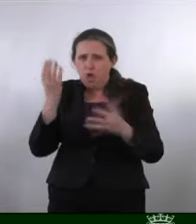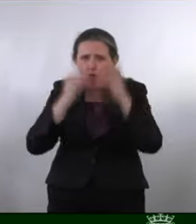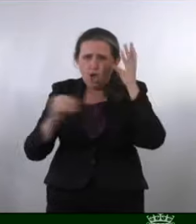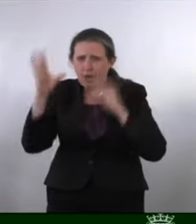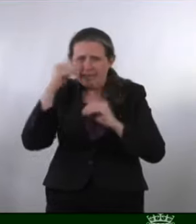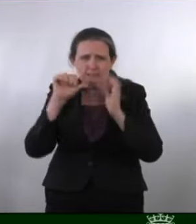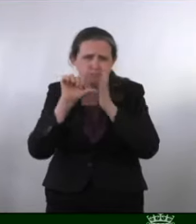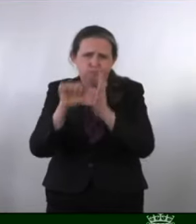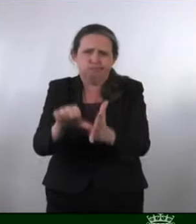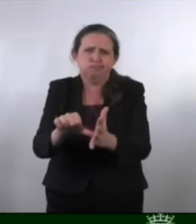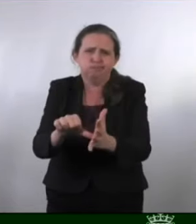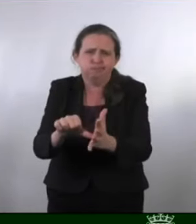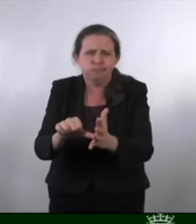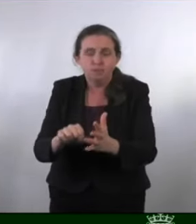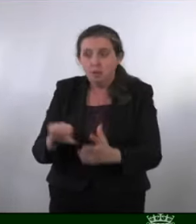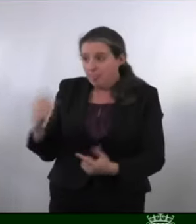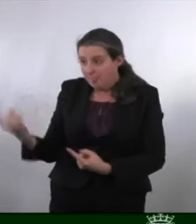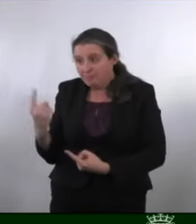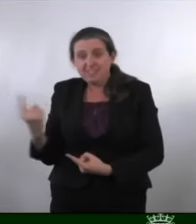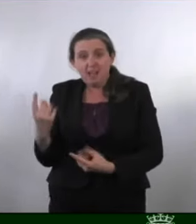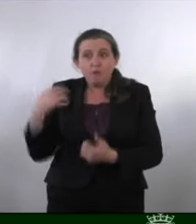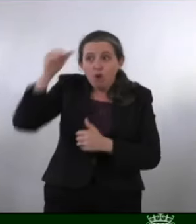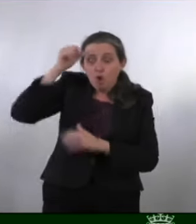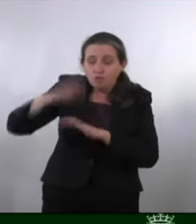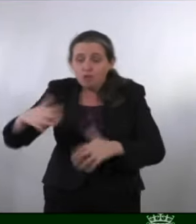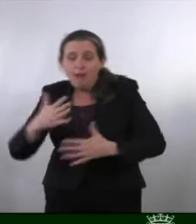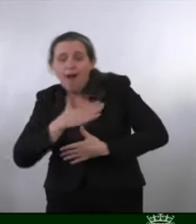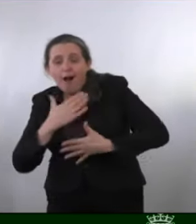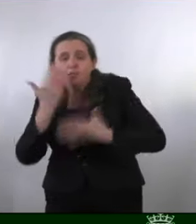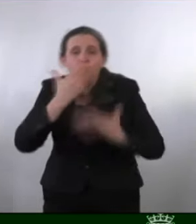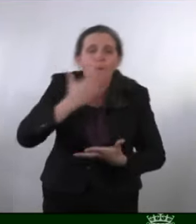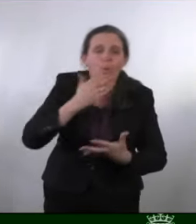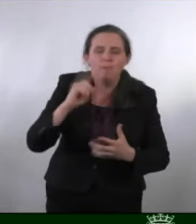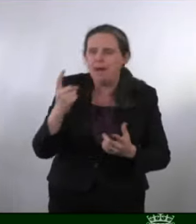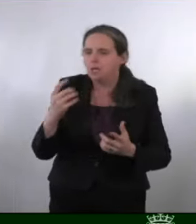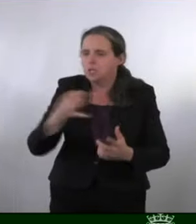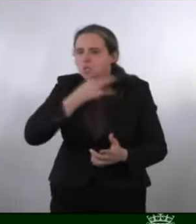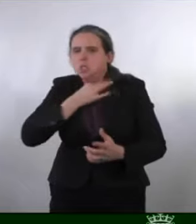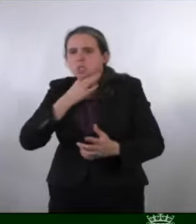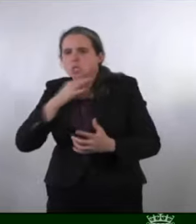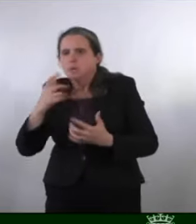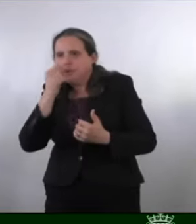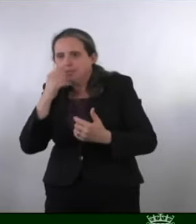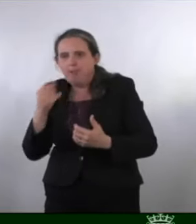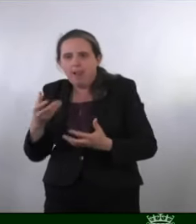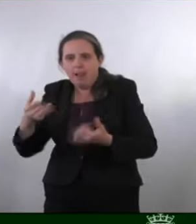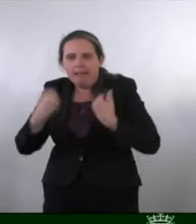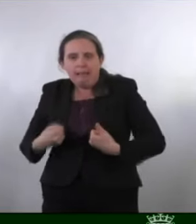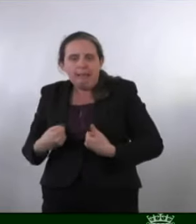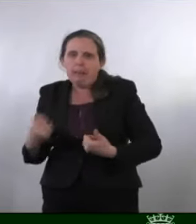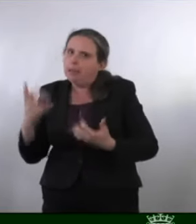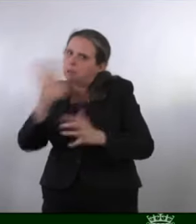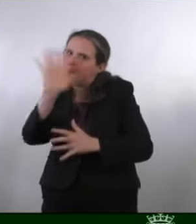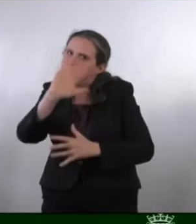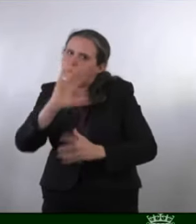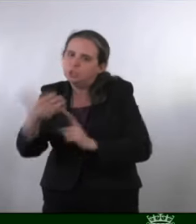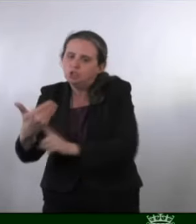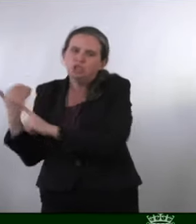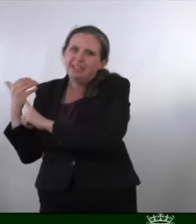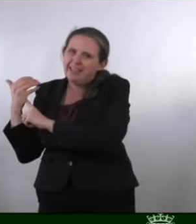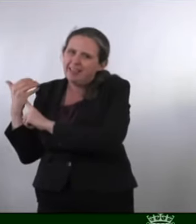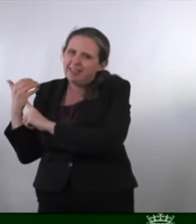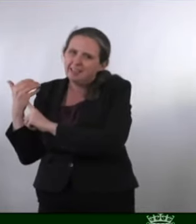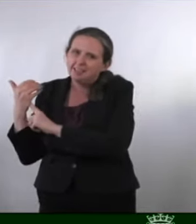So will the Prime Minister respond to their concerns and make sure that in his new guidance he makes sure no family is put